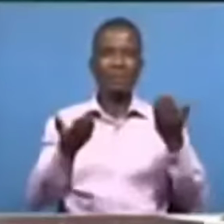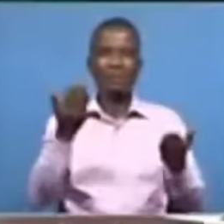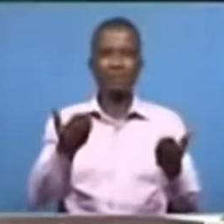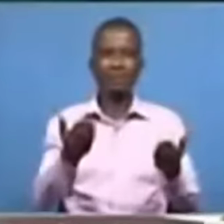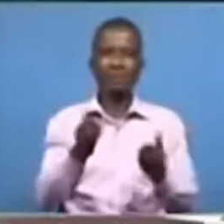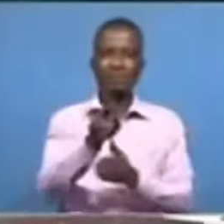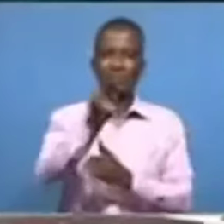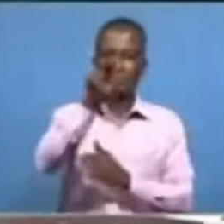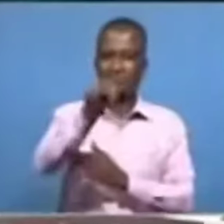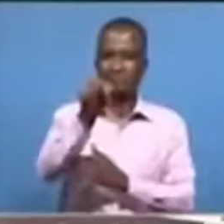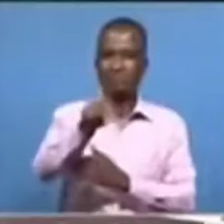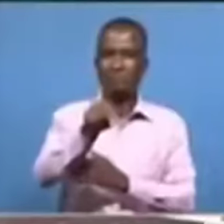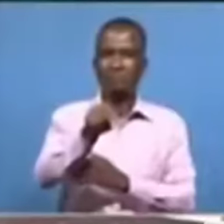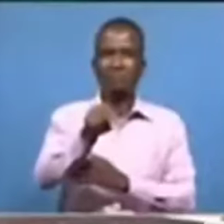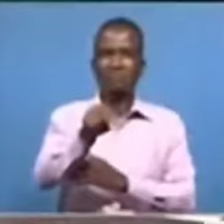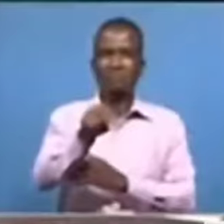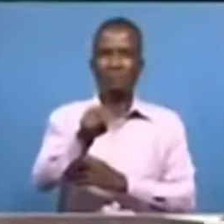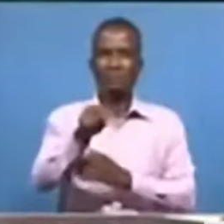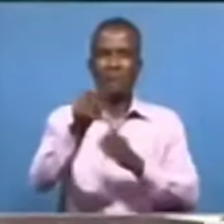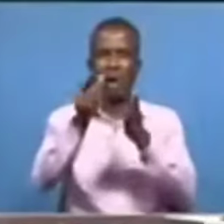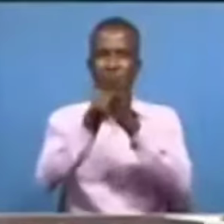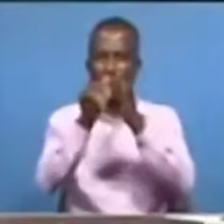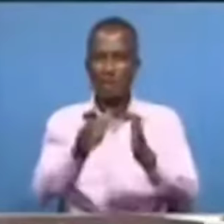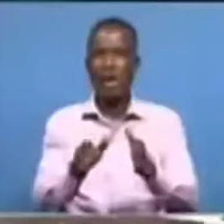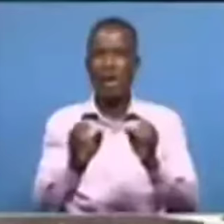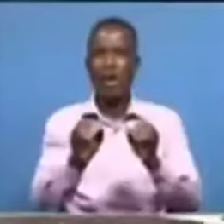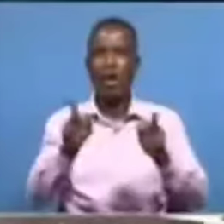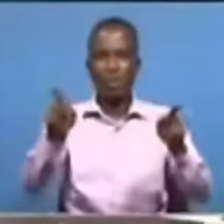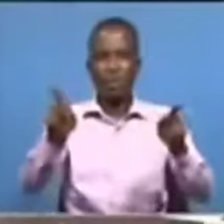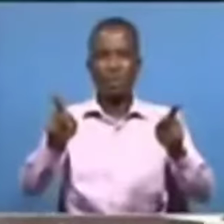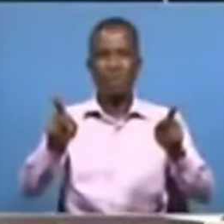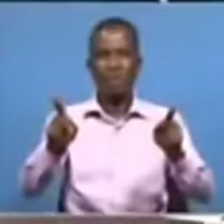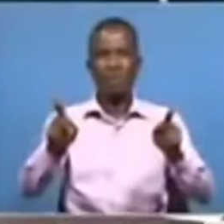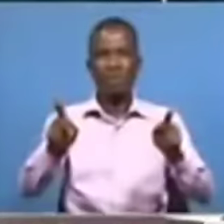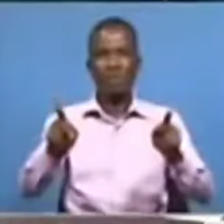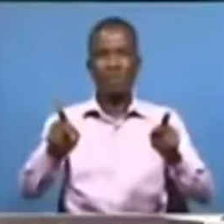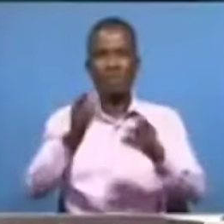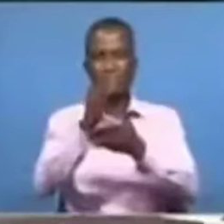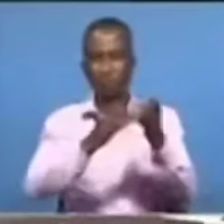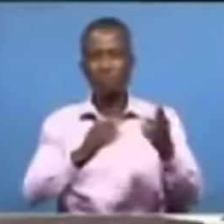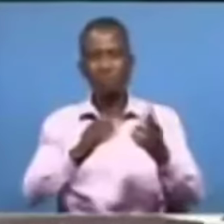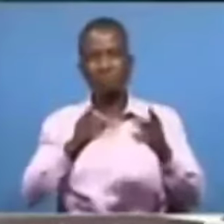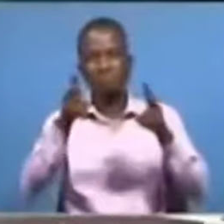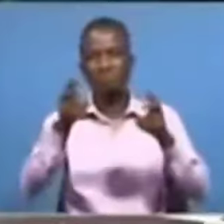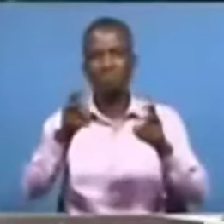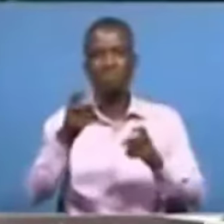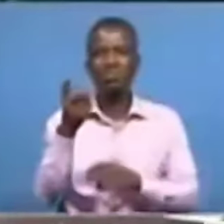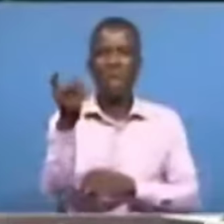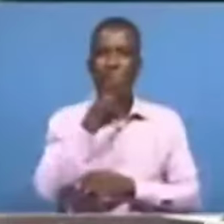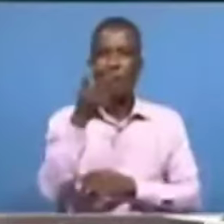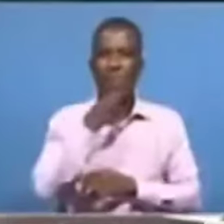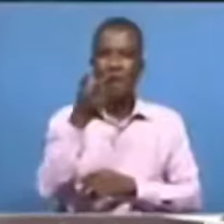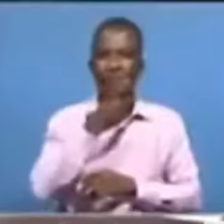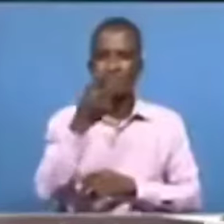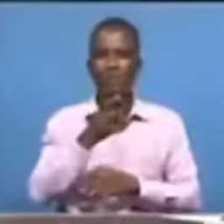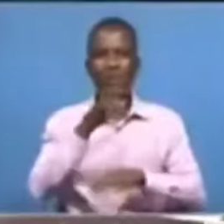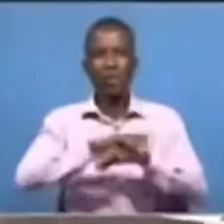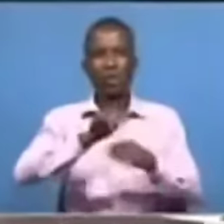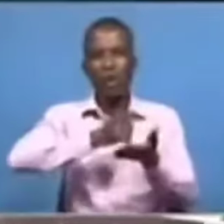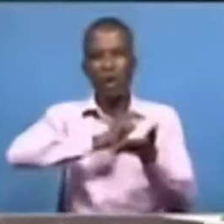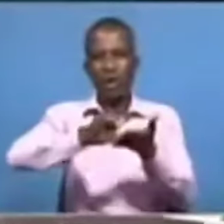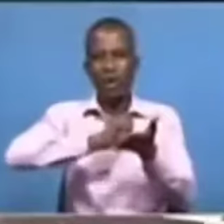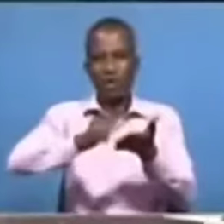it necessary for counsel to be given the opportunity to make some submissions, oral submissions, on the